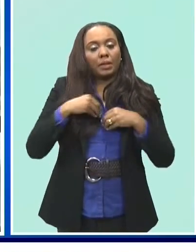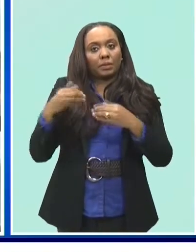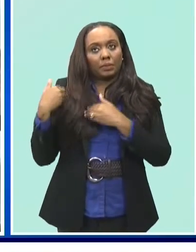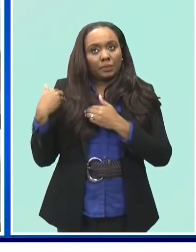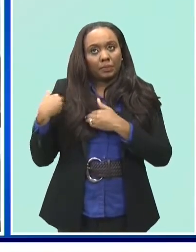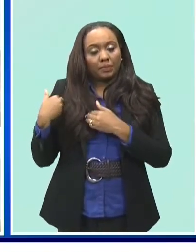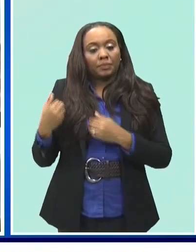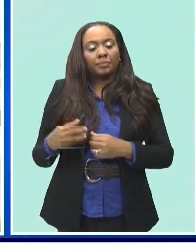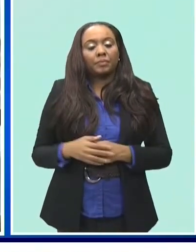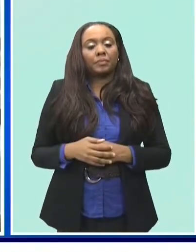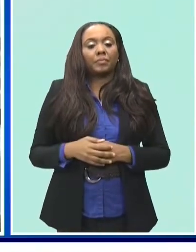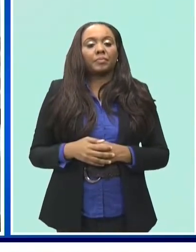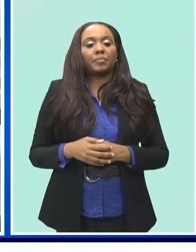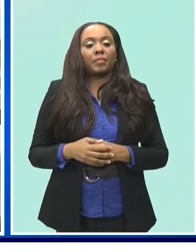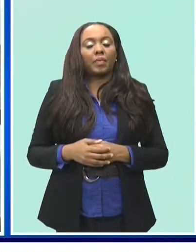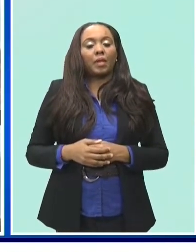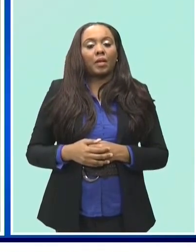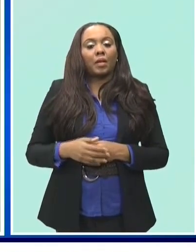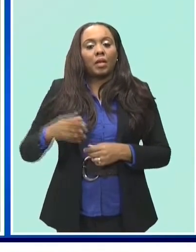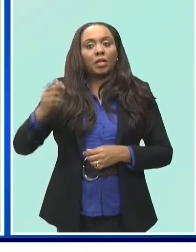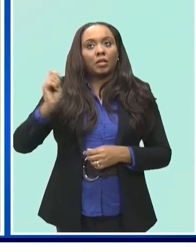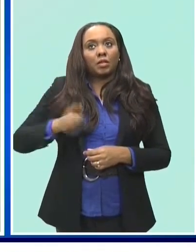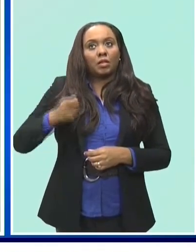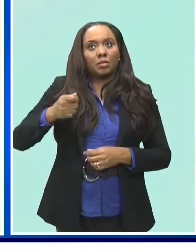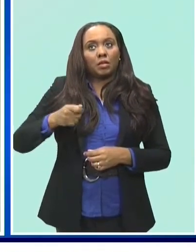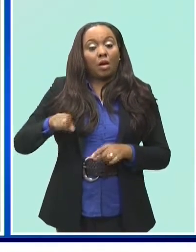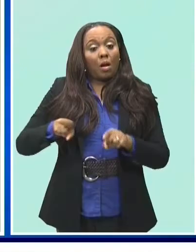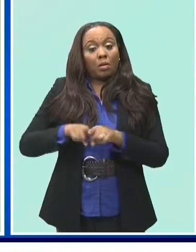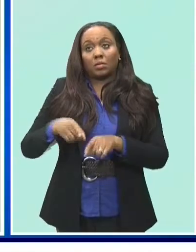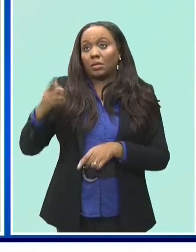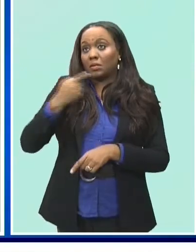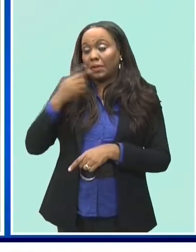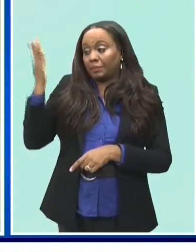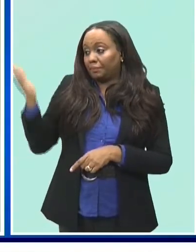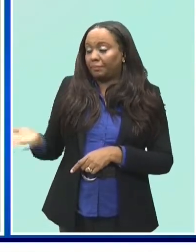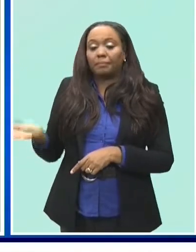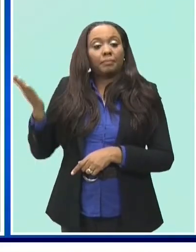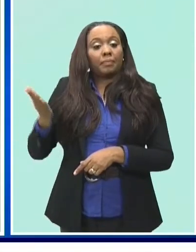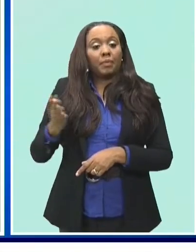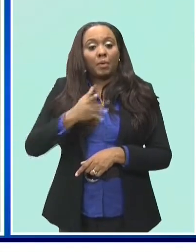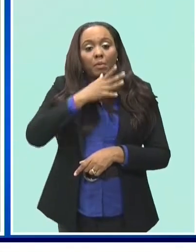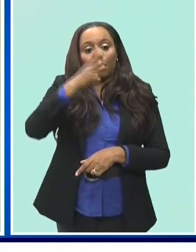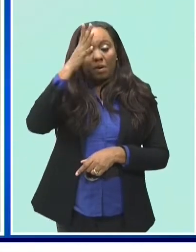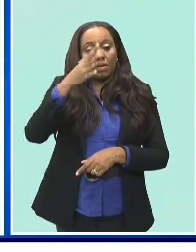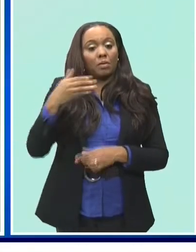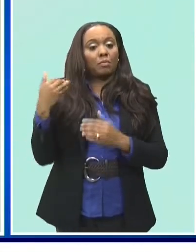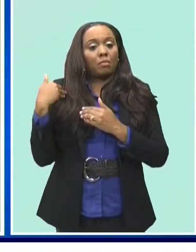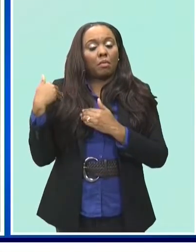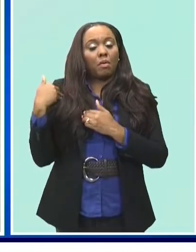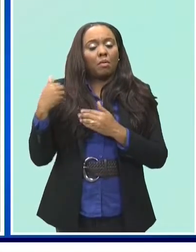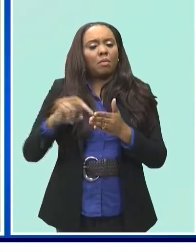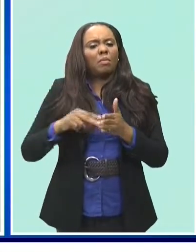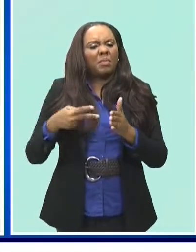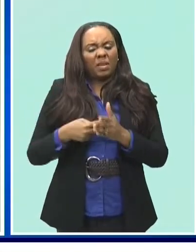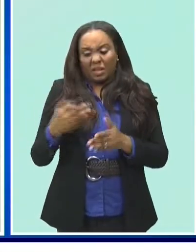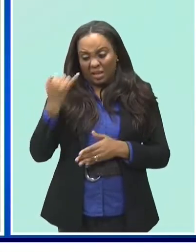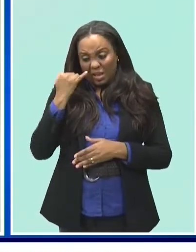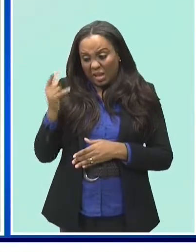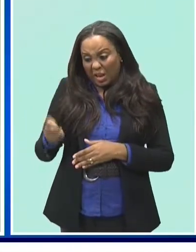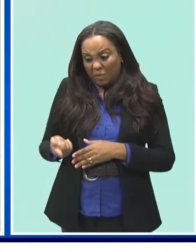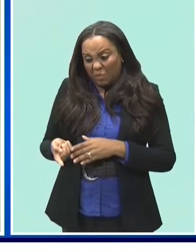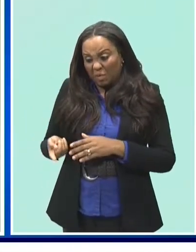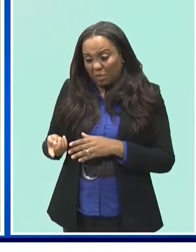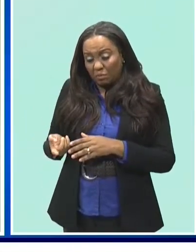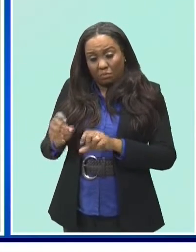passionately on the issue of parental responsibility. Parental responsibility means letting children know that there are consequences